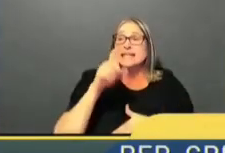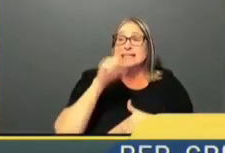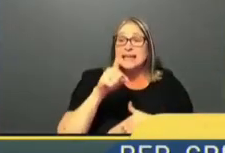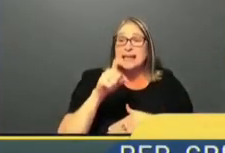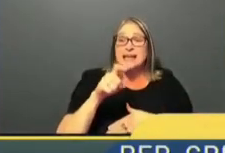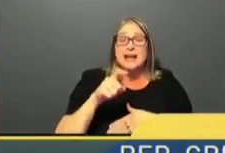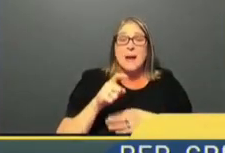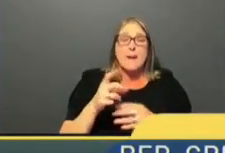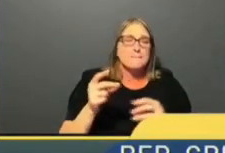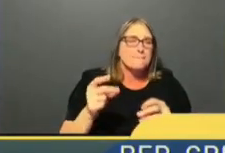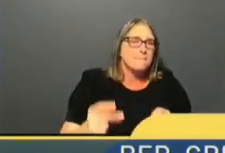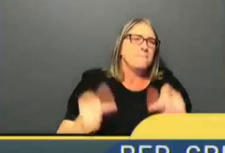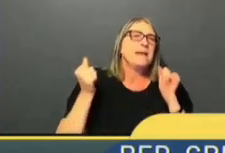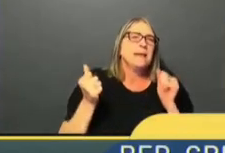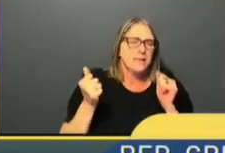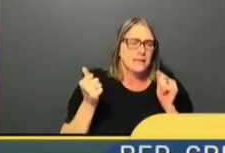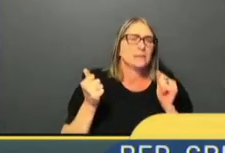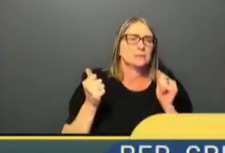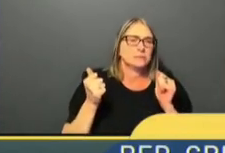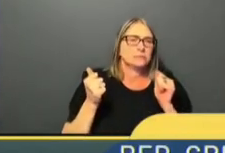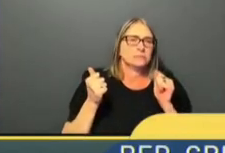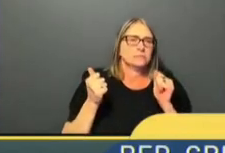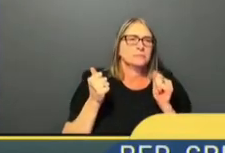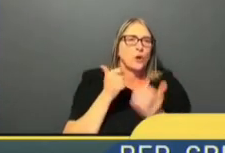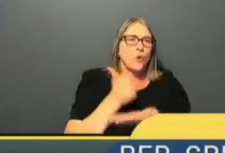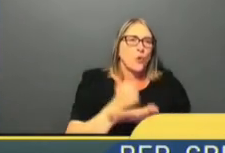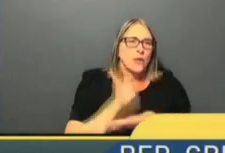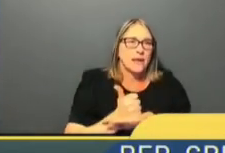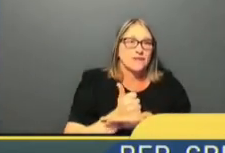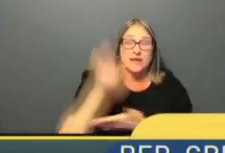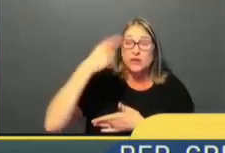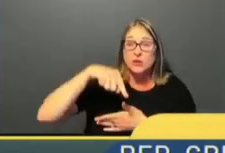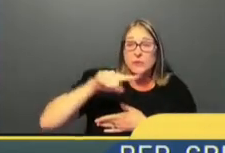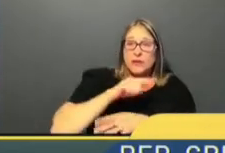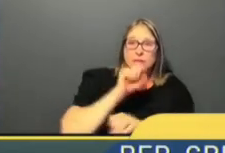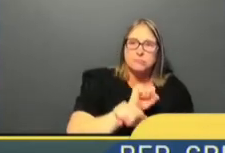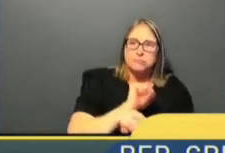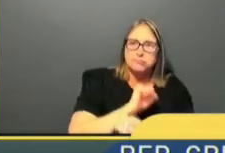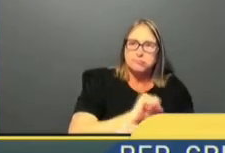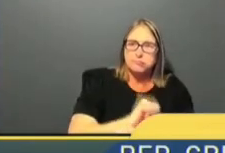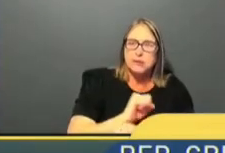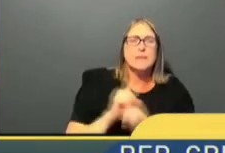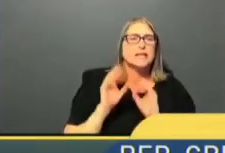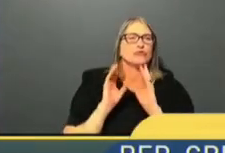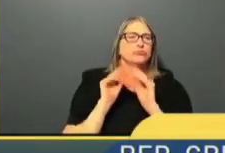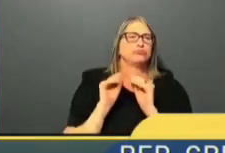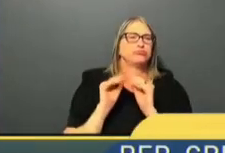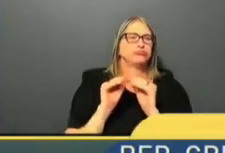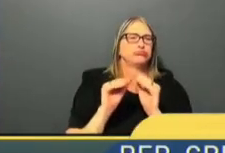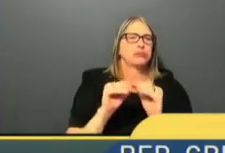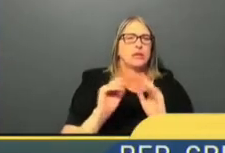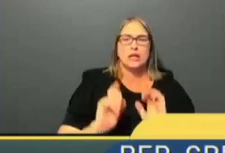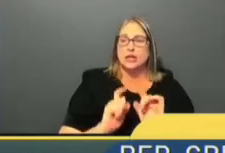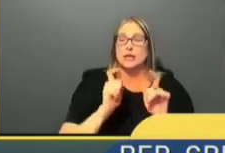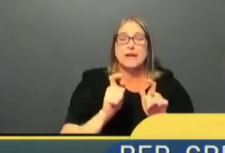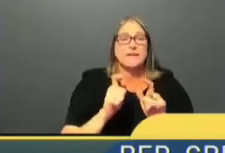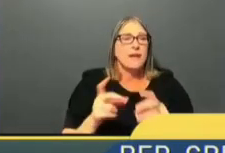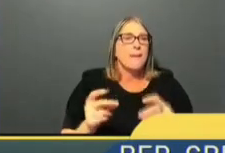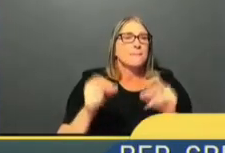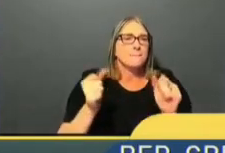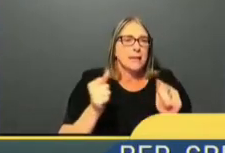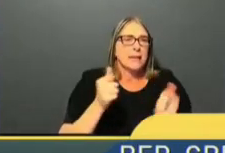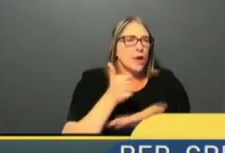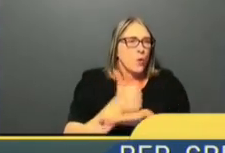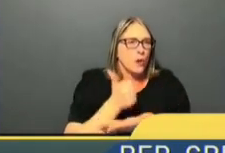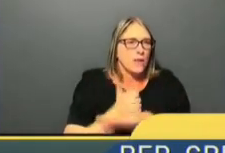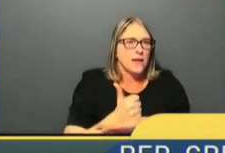relief. Fortunately, y'all have been working really, really hard over the last several sessions to provide that immediate relief. I'm heartened to see several